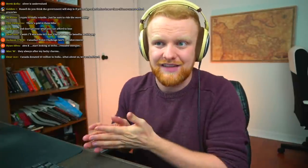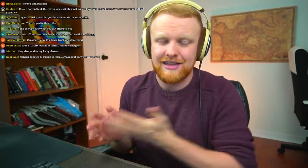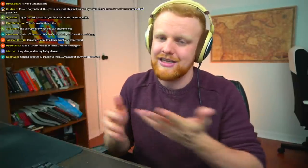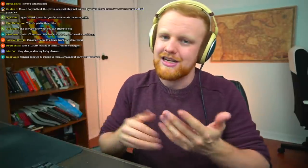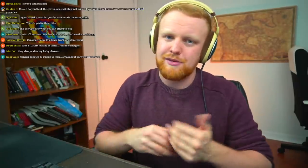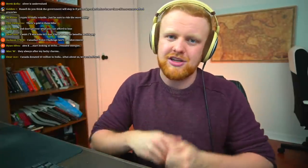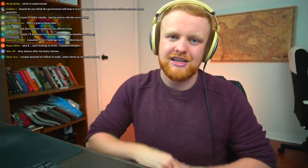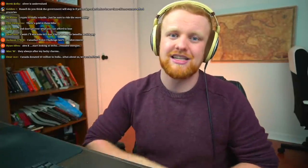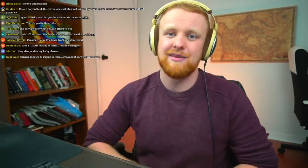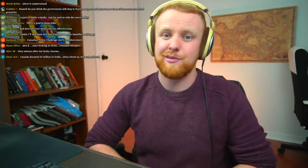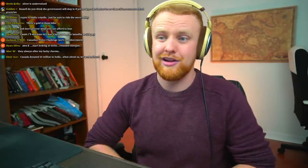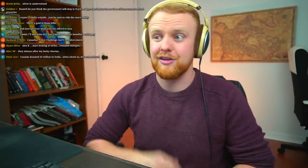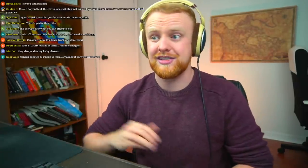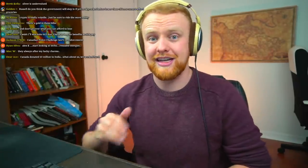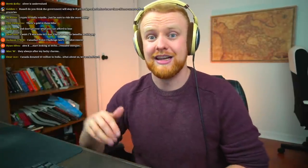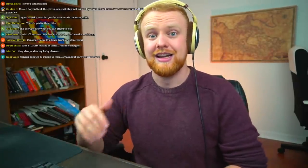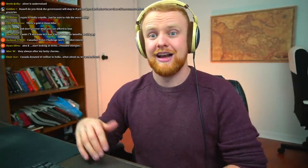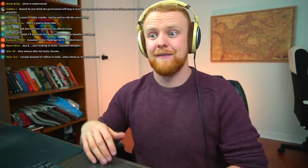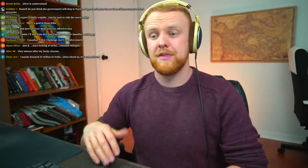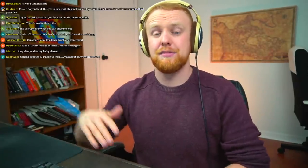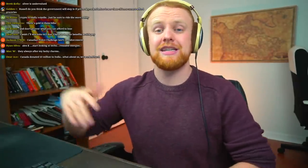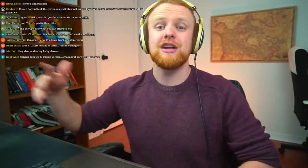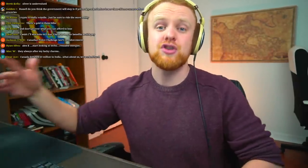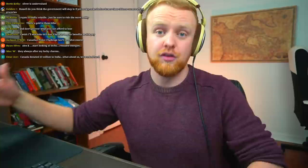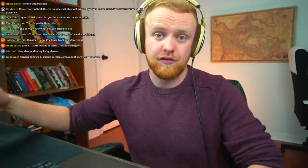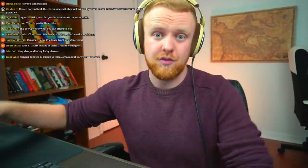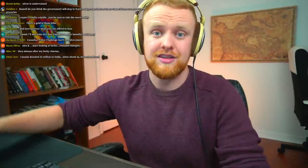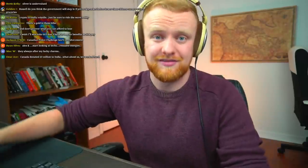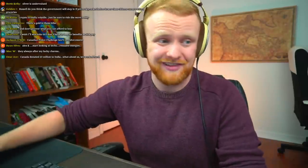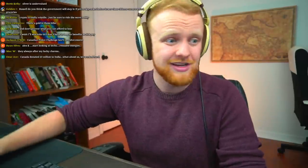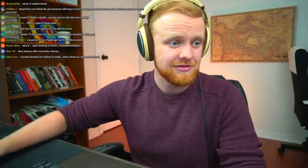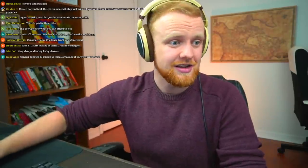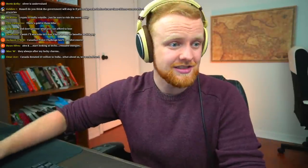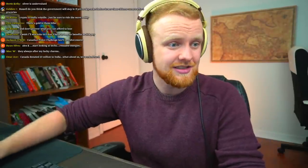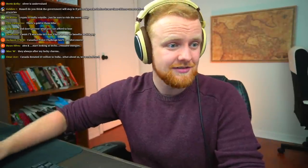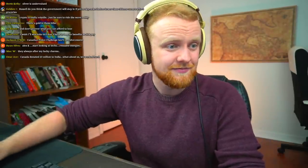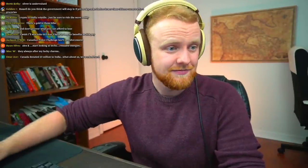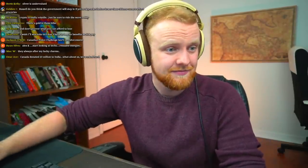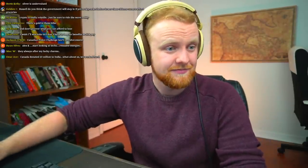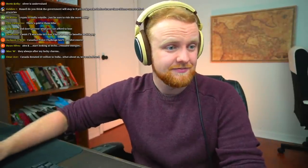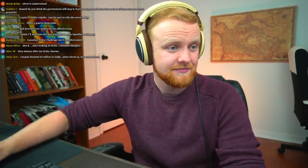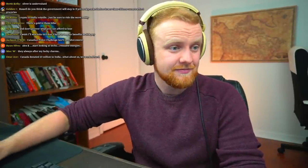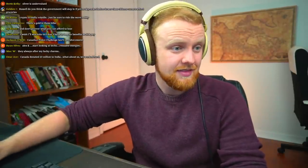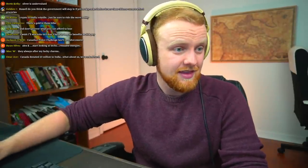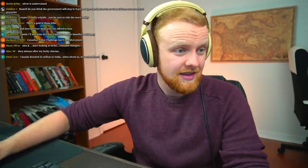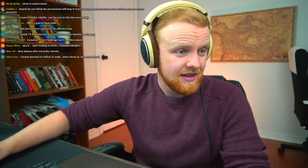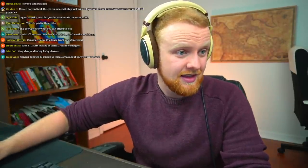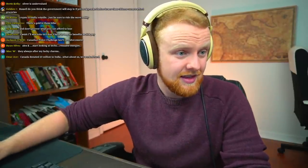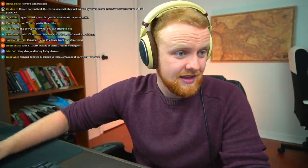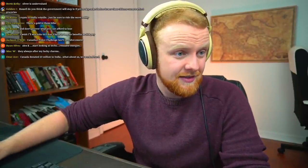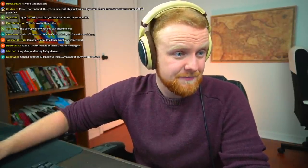than in savings, especially in a time when we are seeing the potential for these inflation risks.